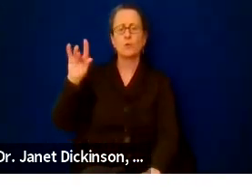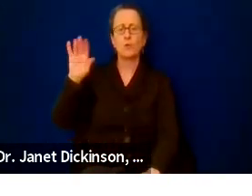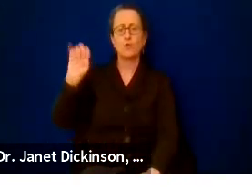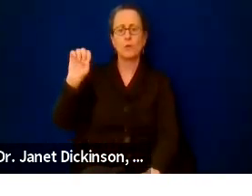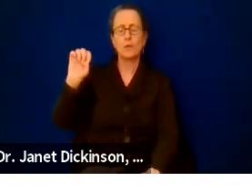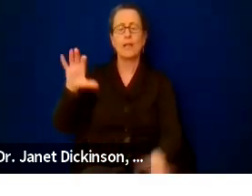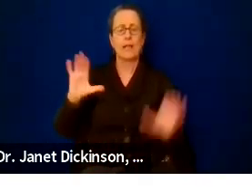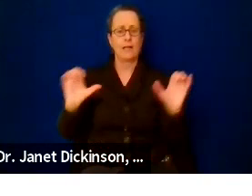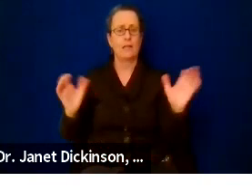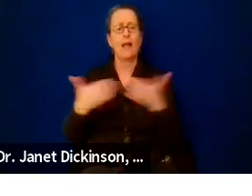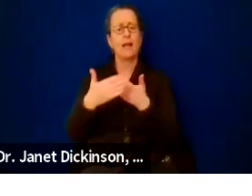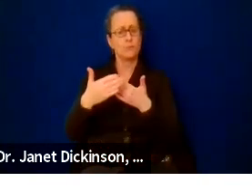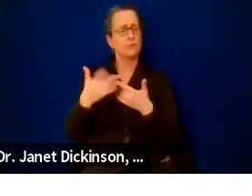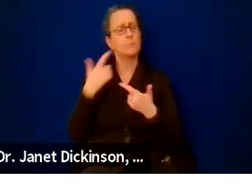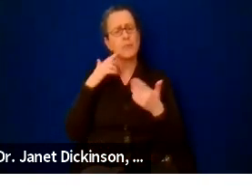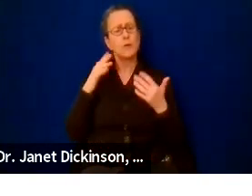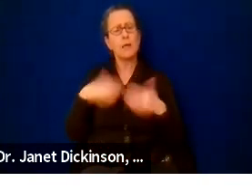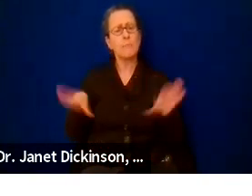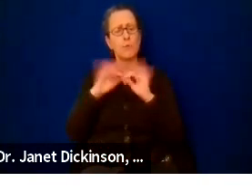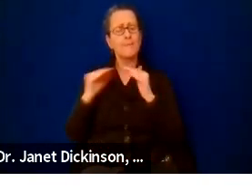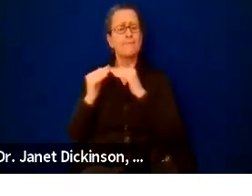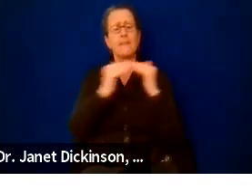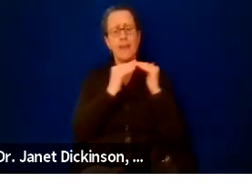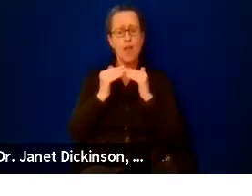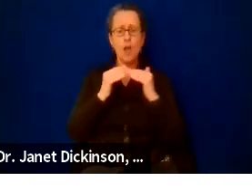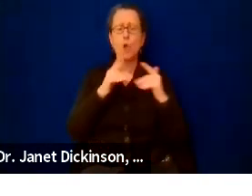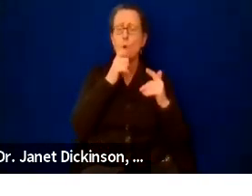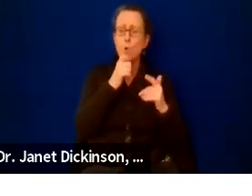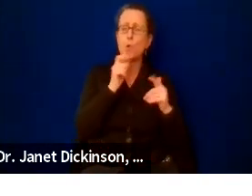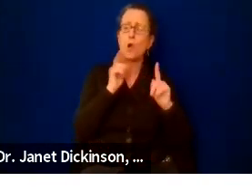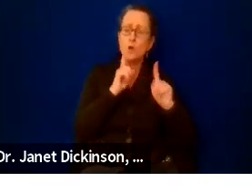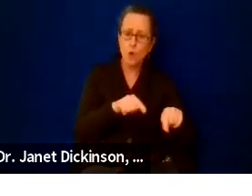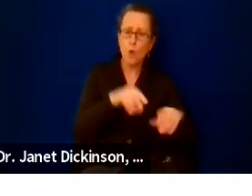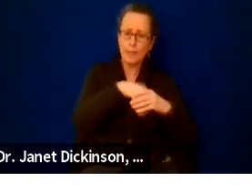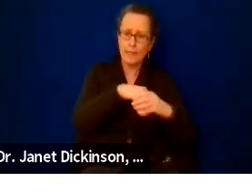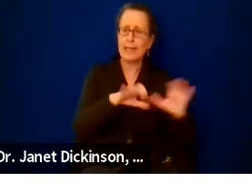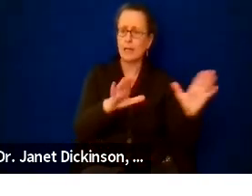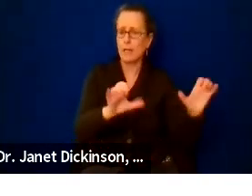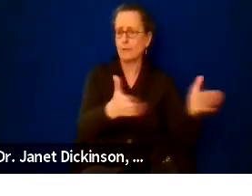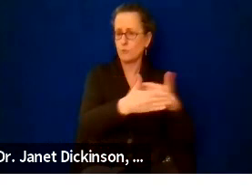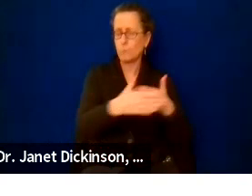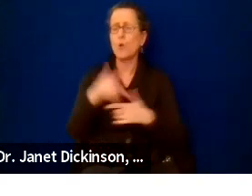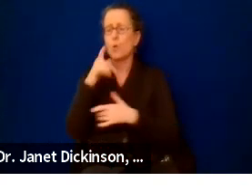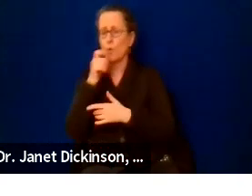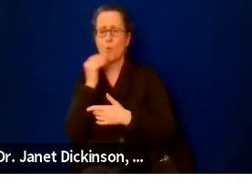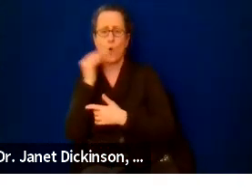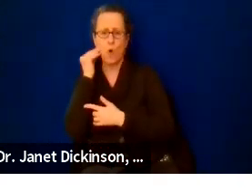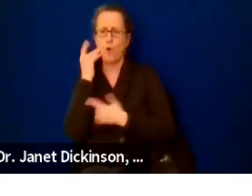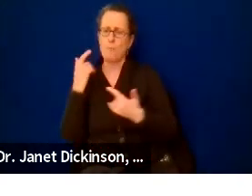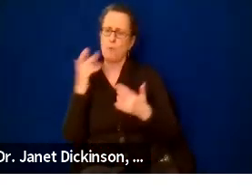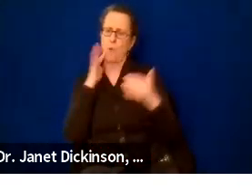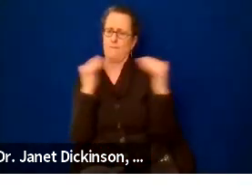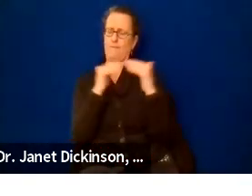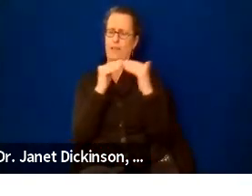for everybody as they're working through. Also to just decrease the amount of contact that would be happening within the